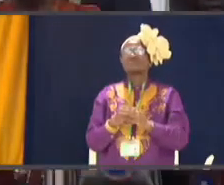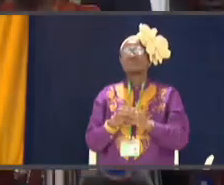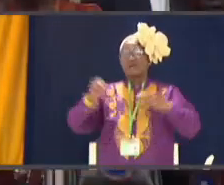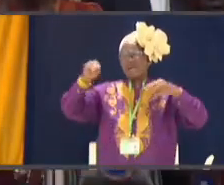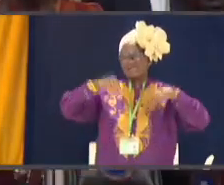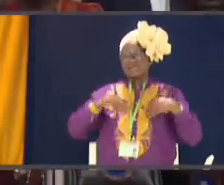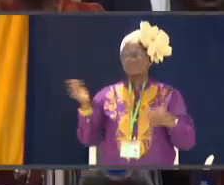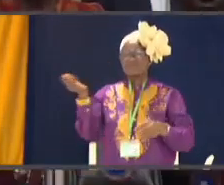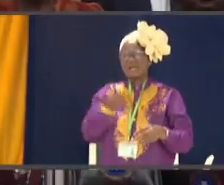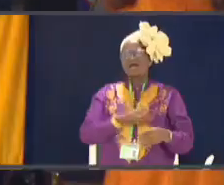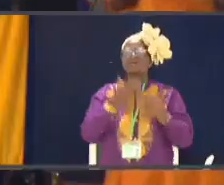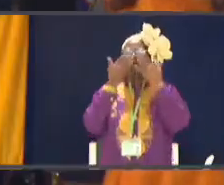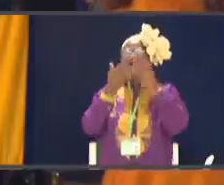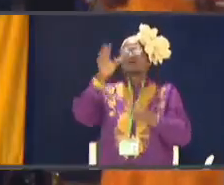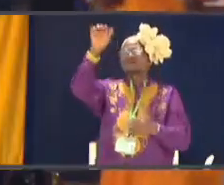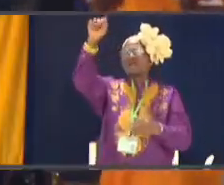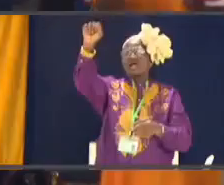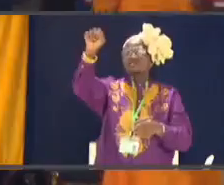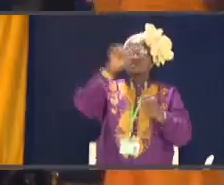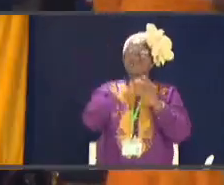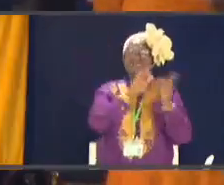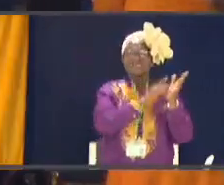Accept our thanks in Jesus' name.